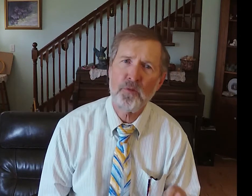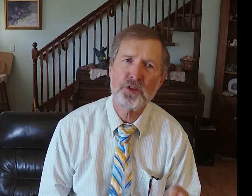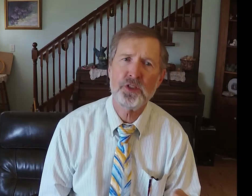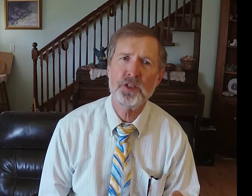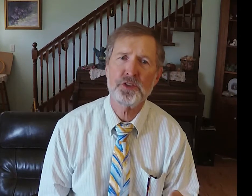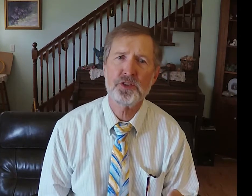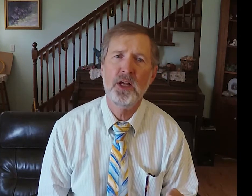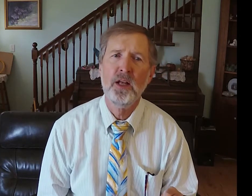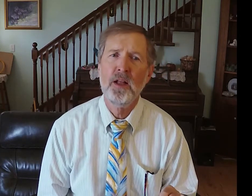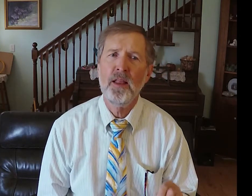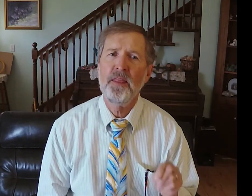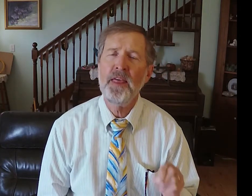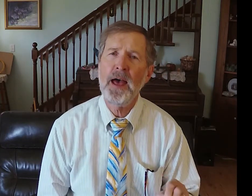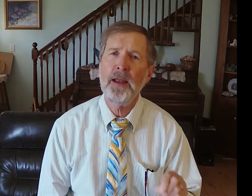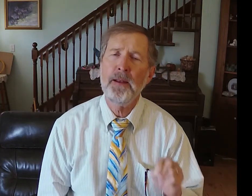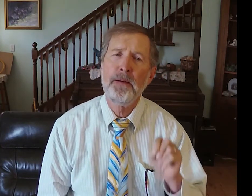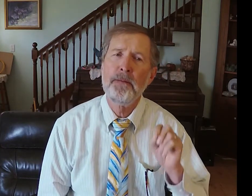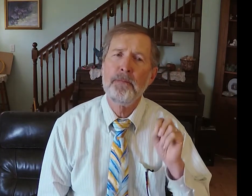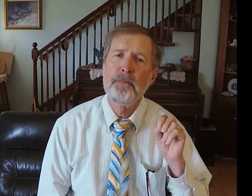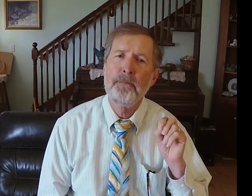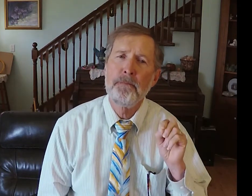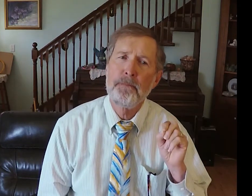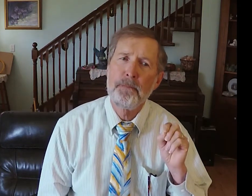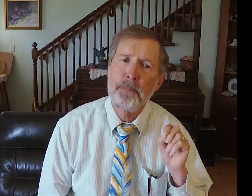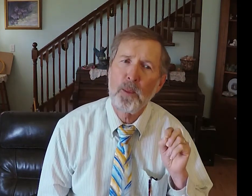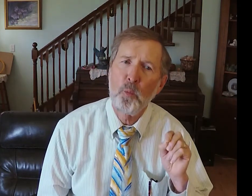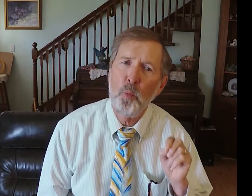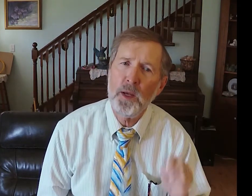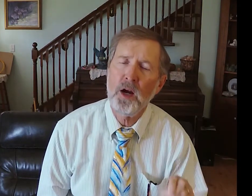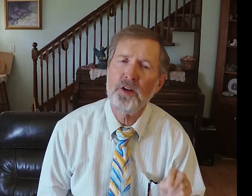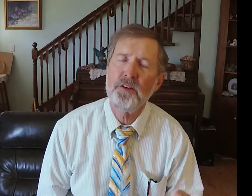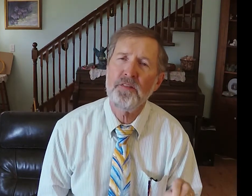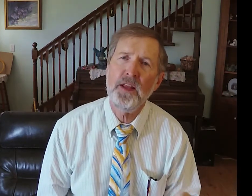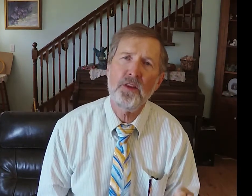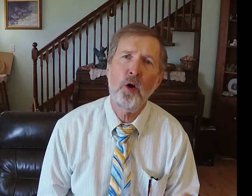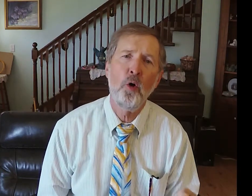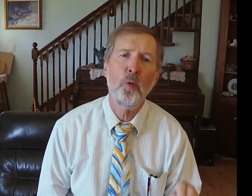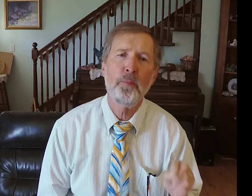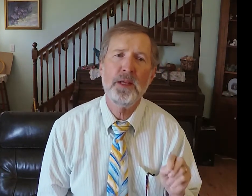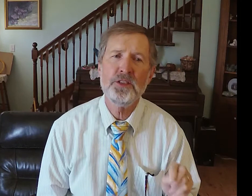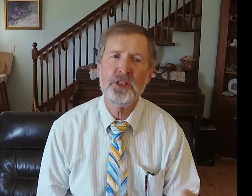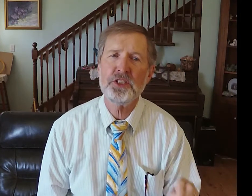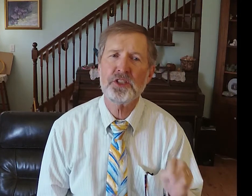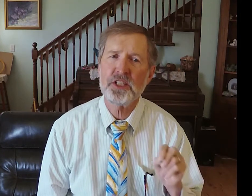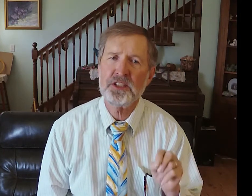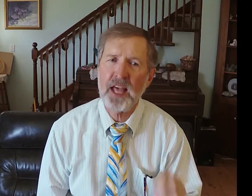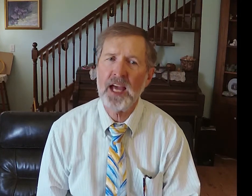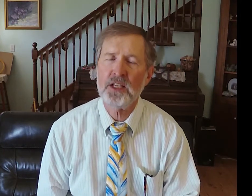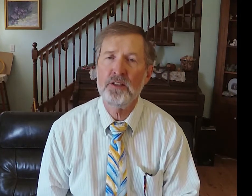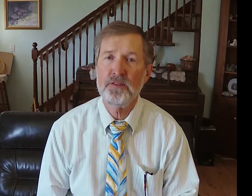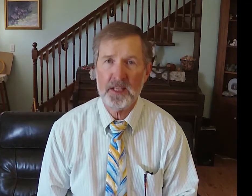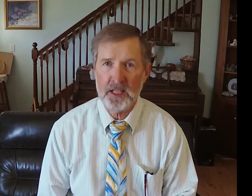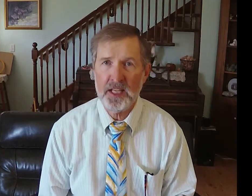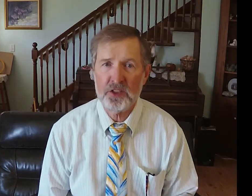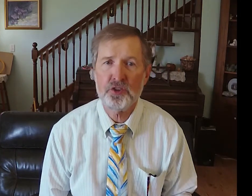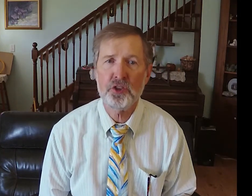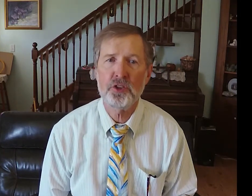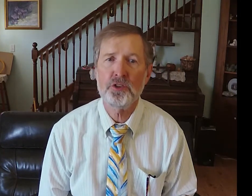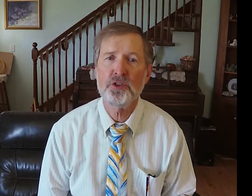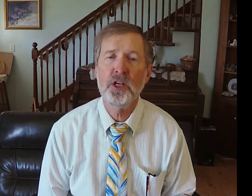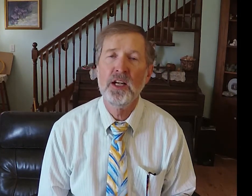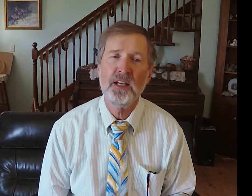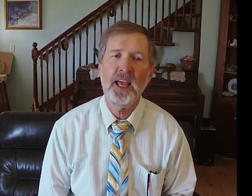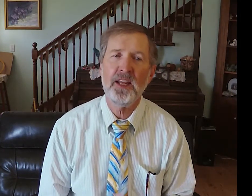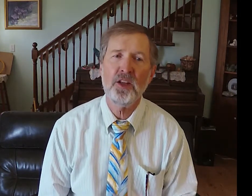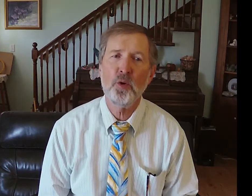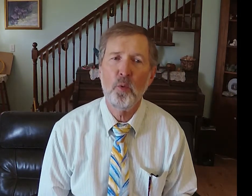that emphasis that we are to defend the hope that Jesus is active in his